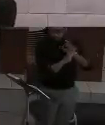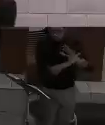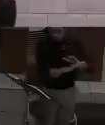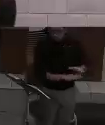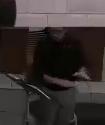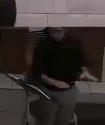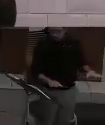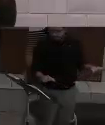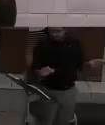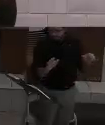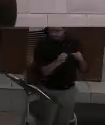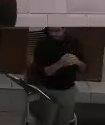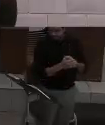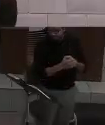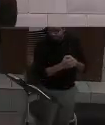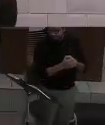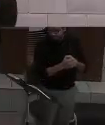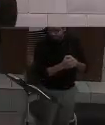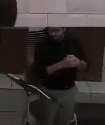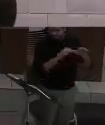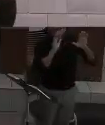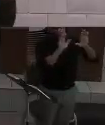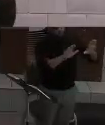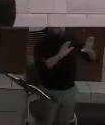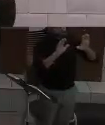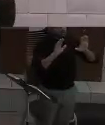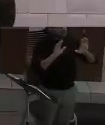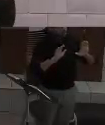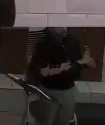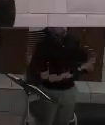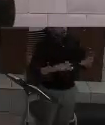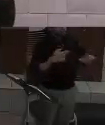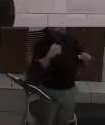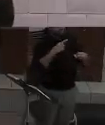words, too wonderful for